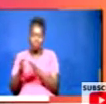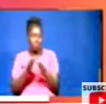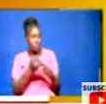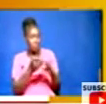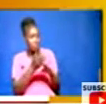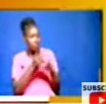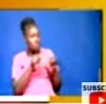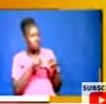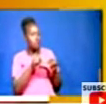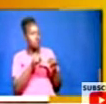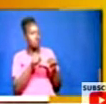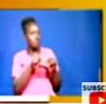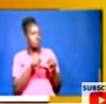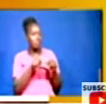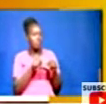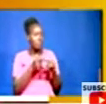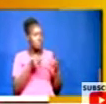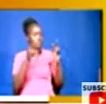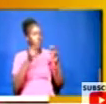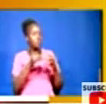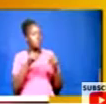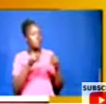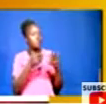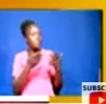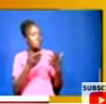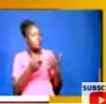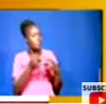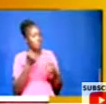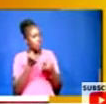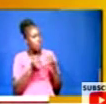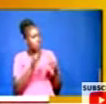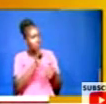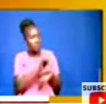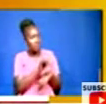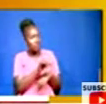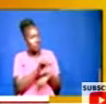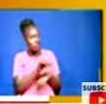go to you move away from the issue of fertilizer, I mean, have we come to the conclusion that